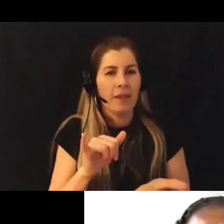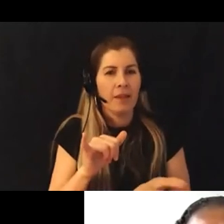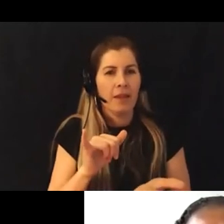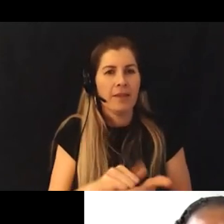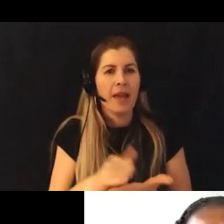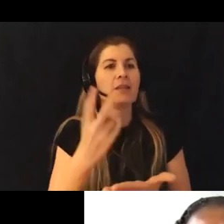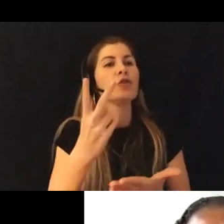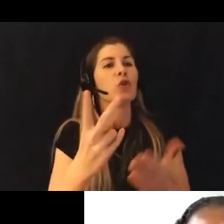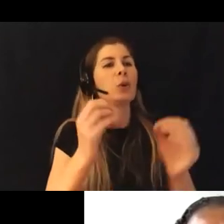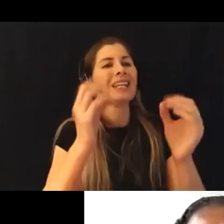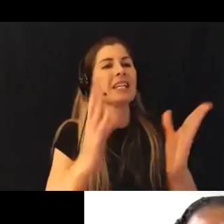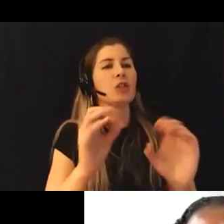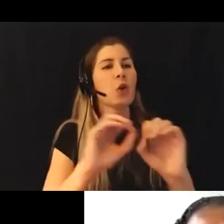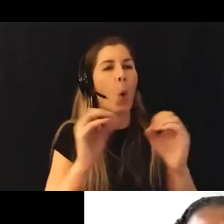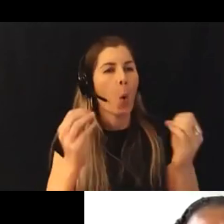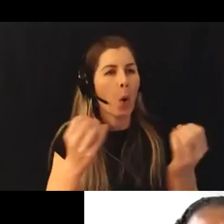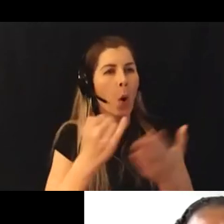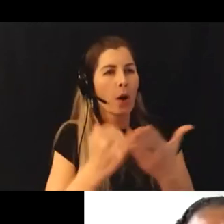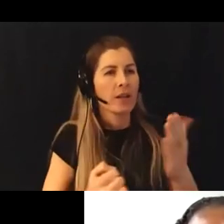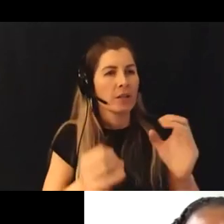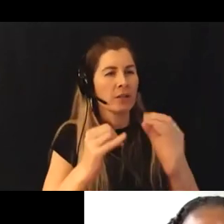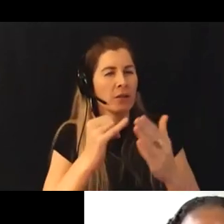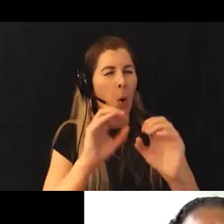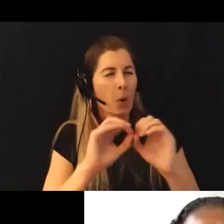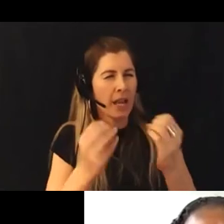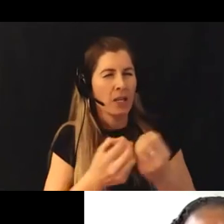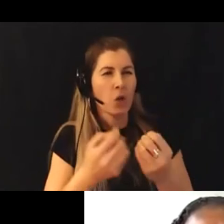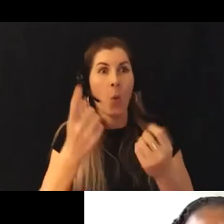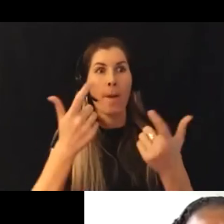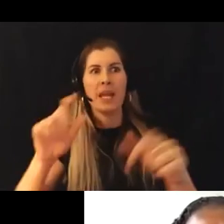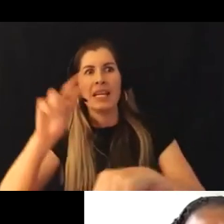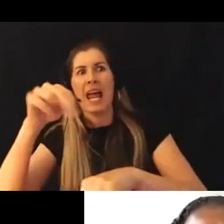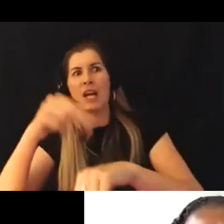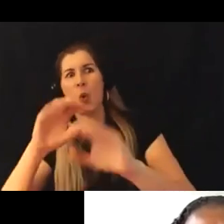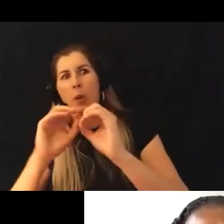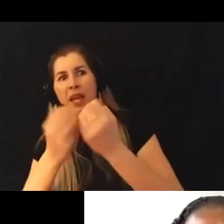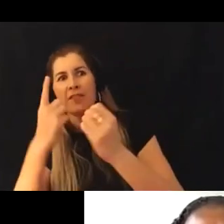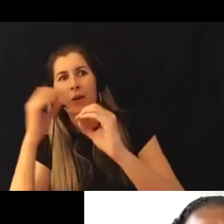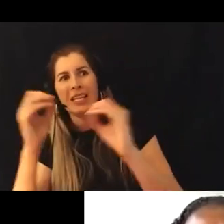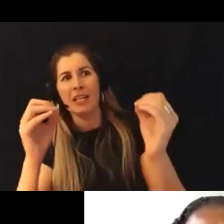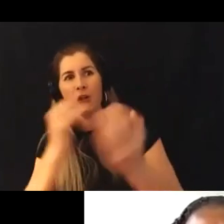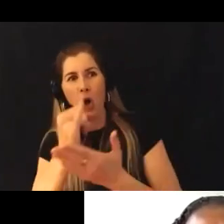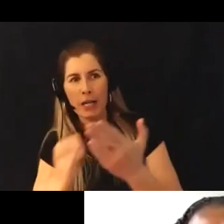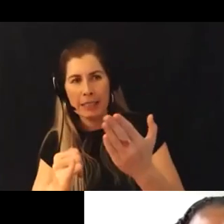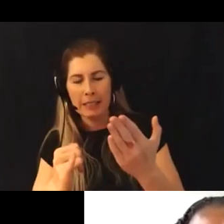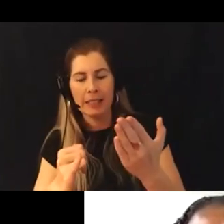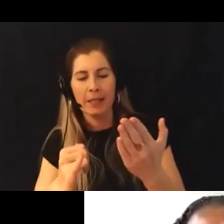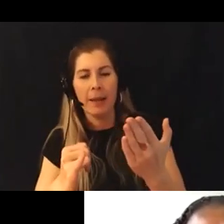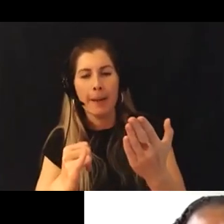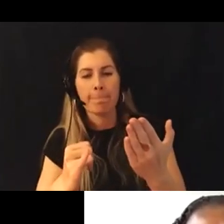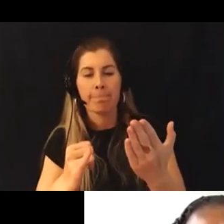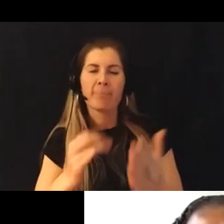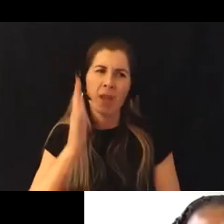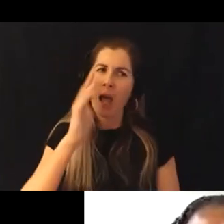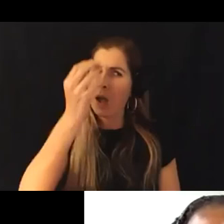teaching artist organizations into one kind of national organization for teaching artists. And I'll tell you in a minute